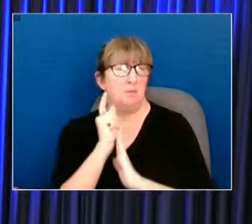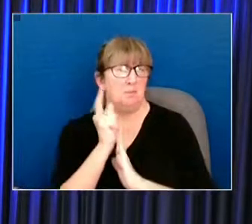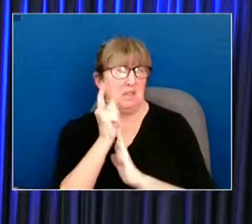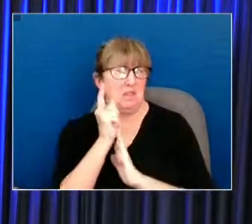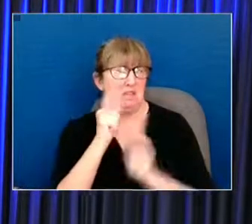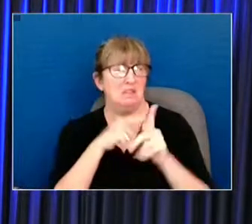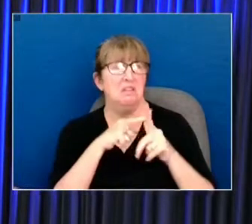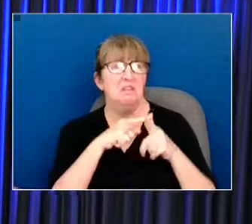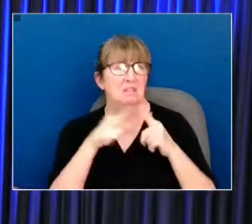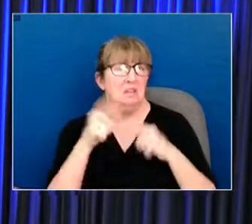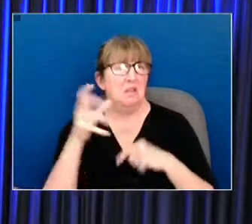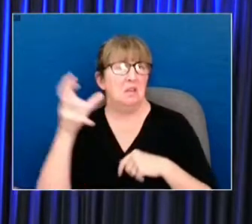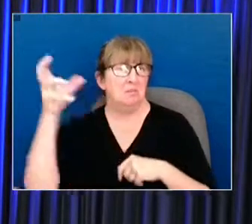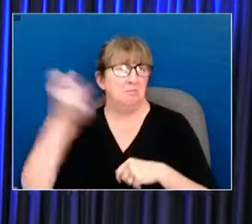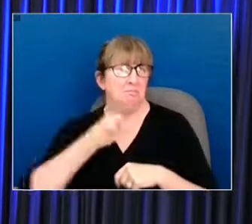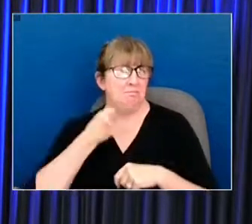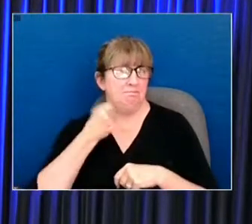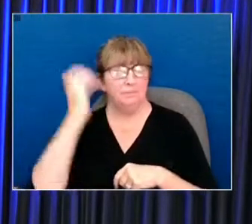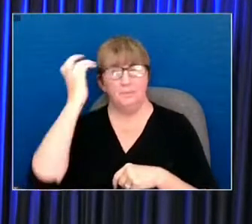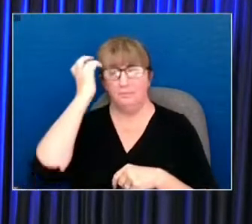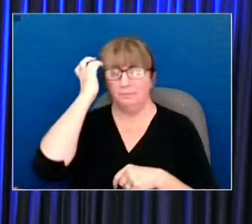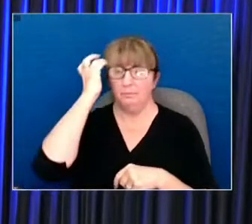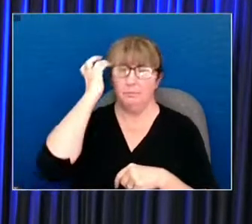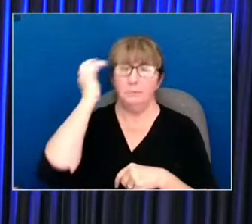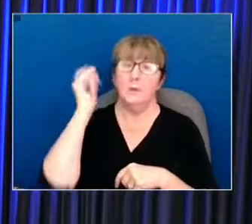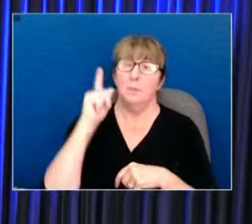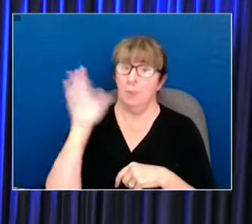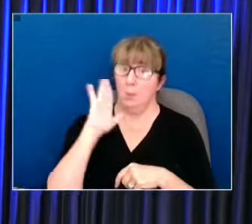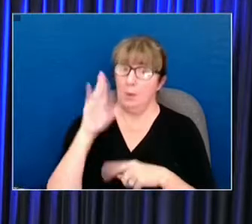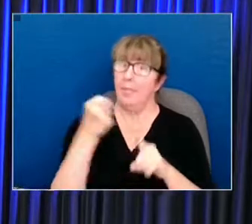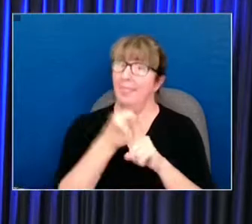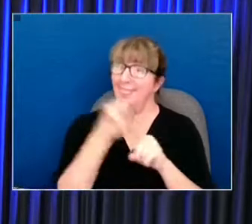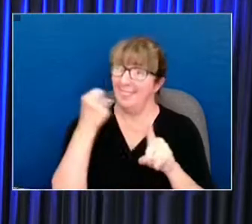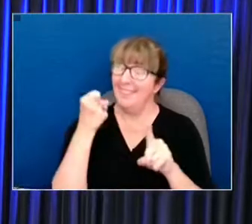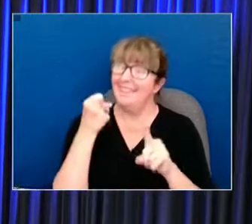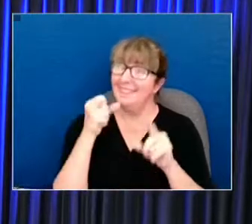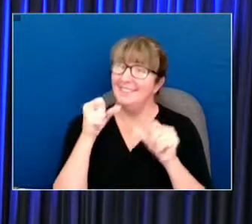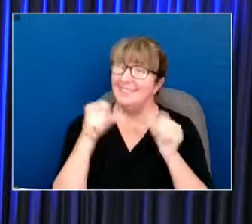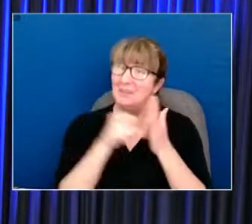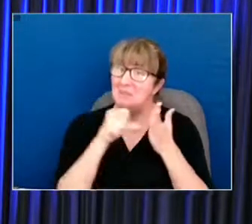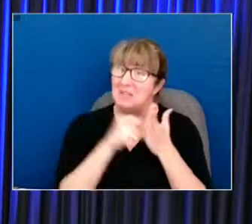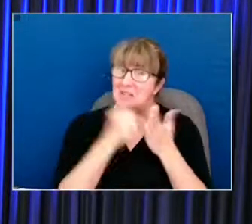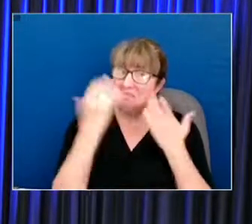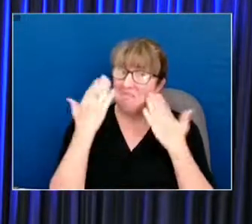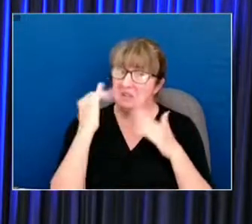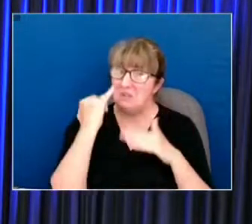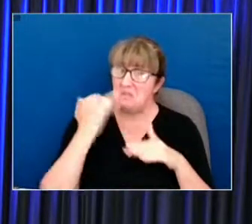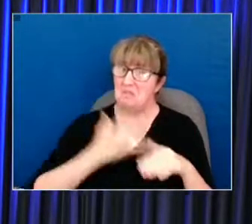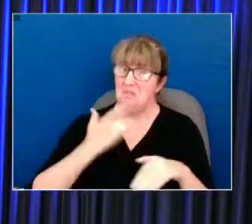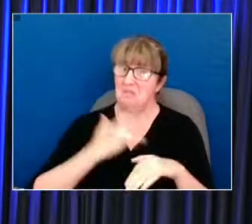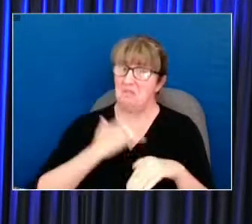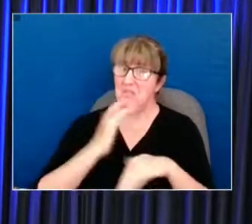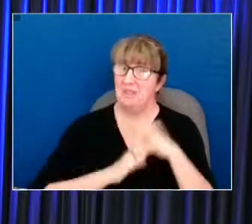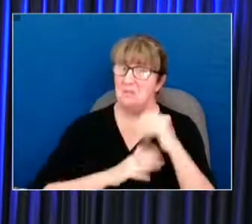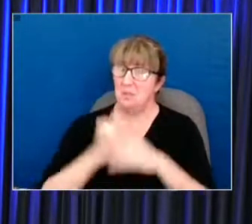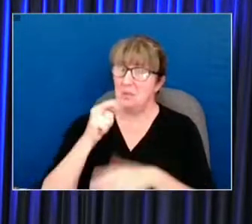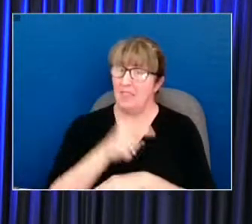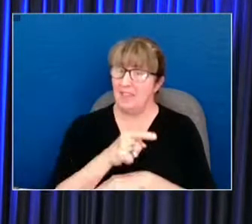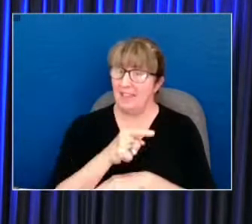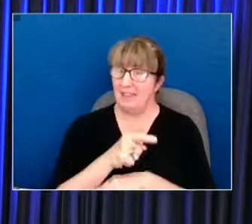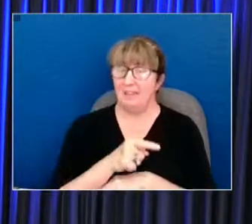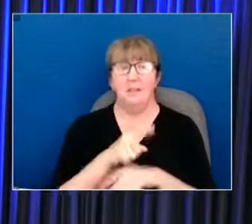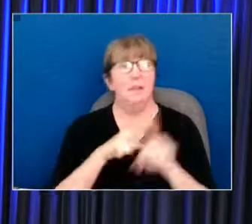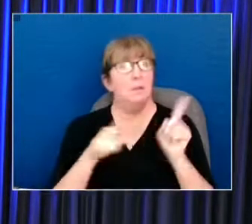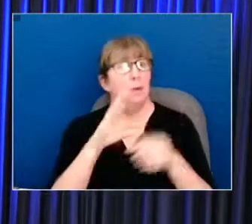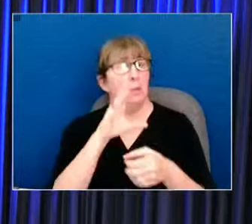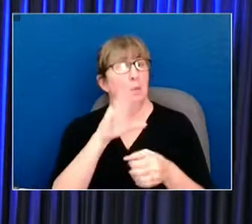off. It would hit the page though, so I don't know if you're comfortable with that. unfortunately, But within Facebook, you should be